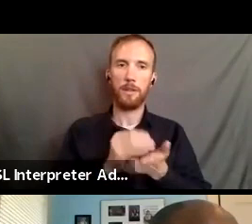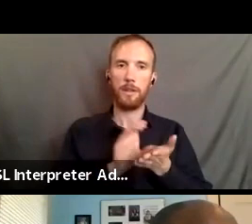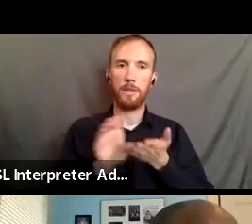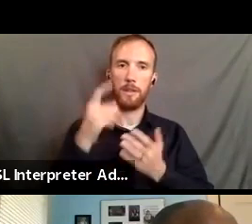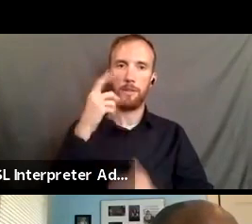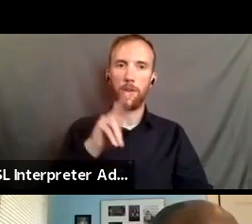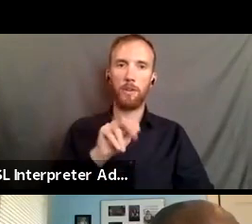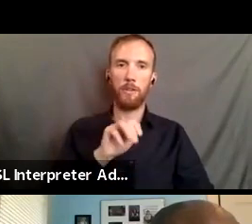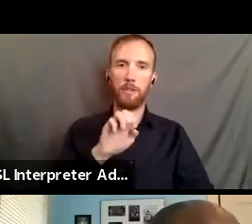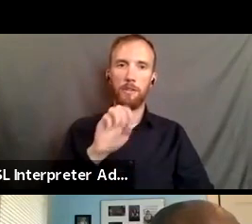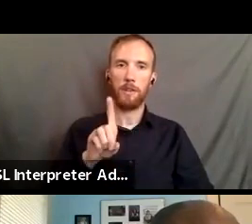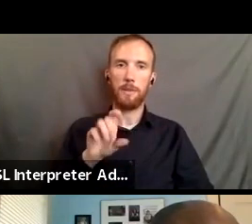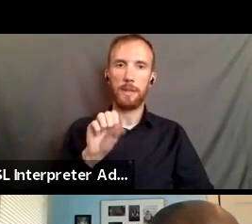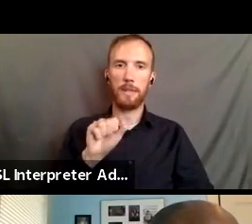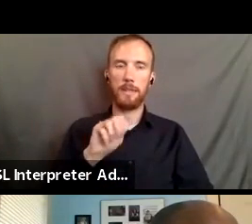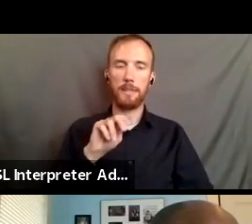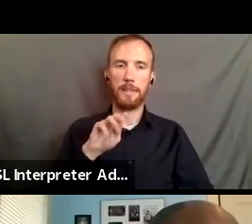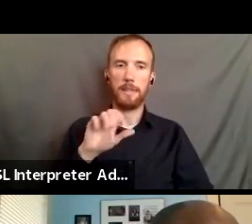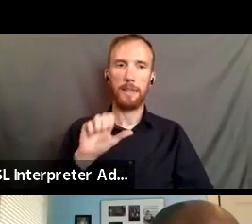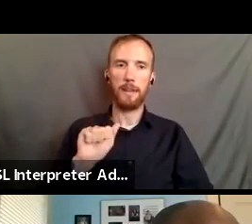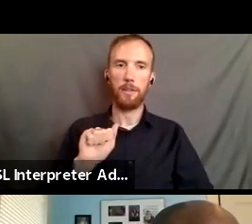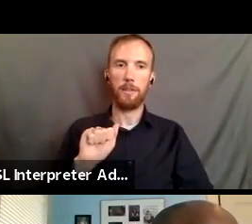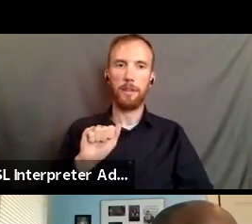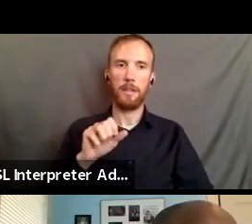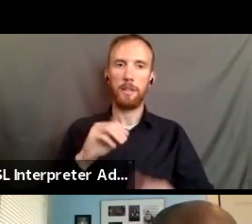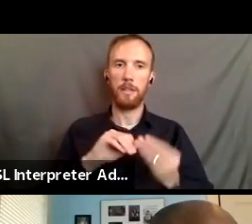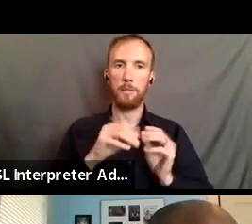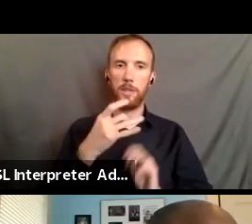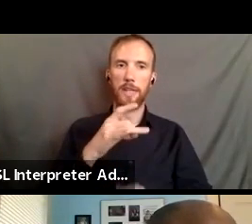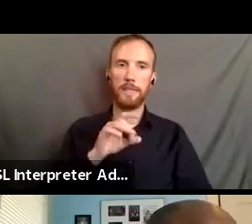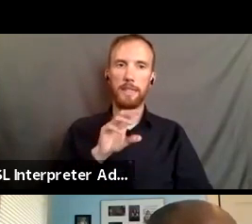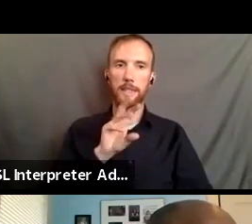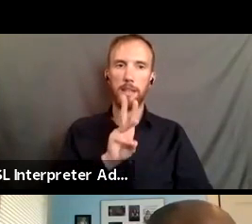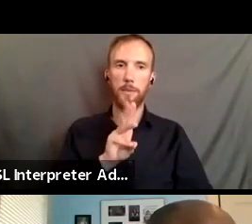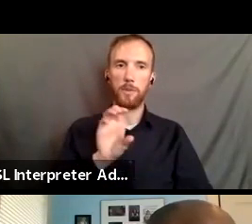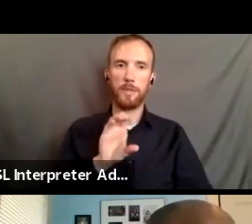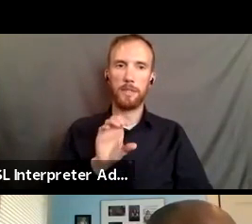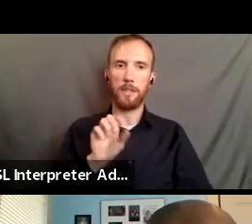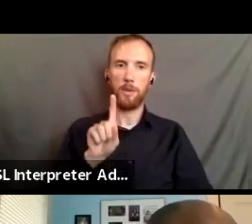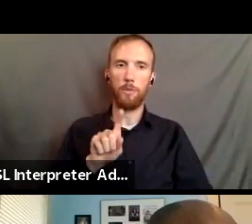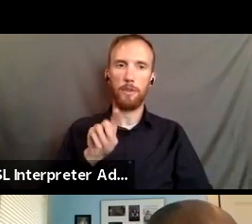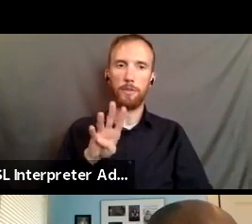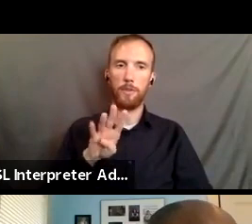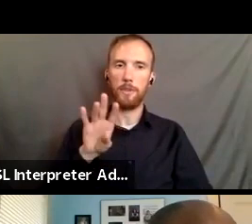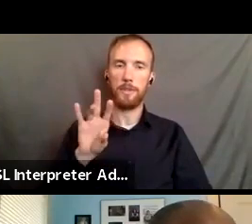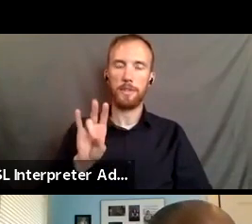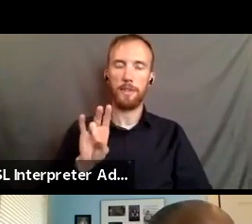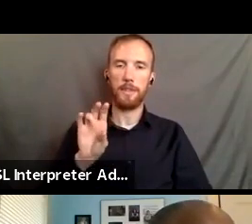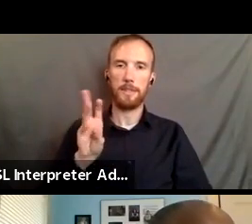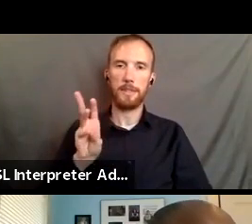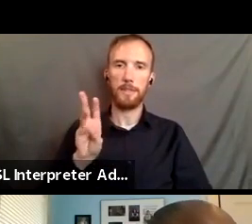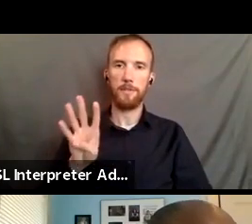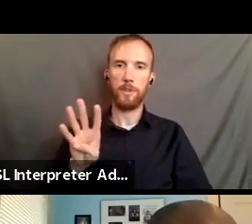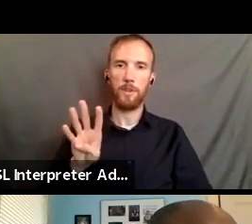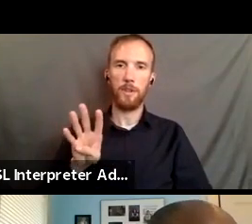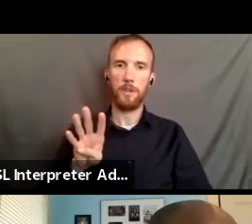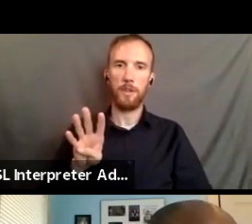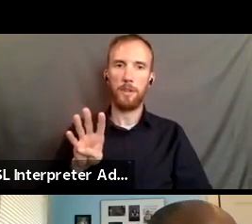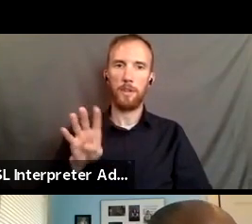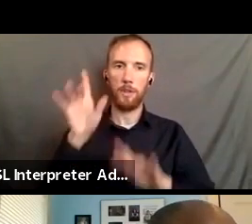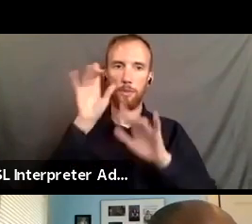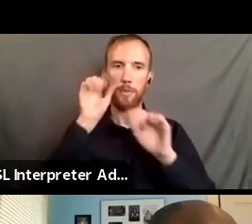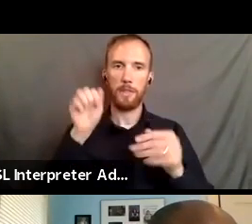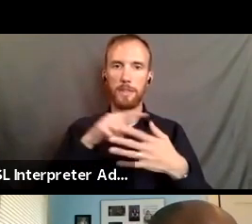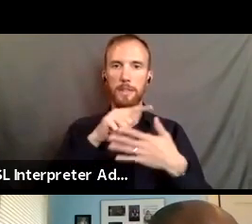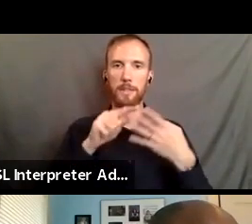p santiago case number 18 wc wc-14764 mr president these items to